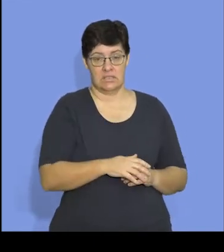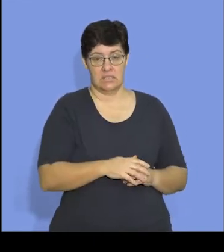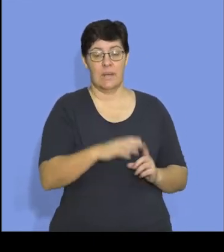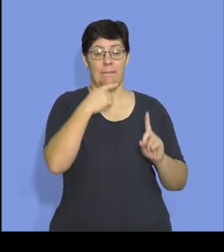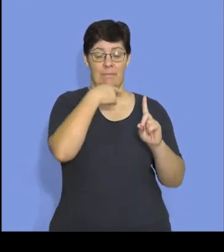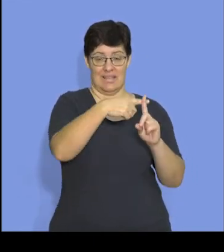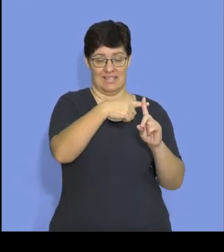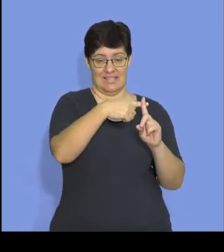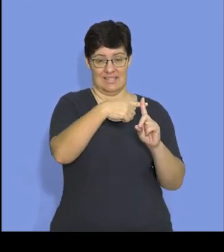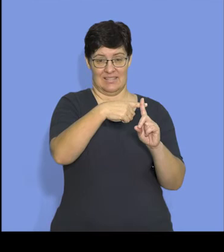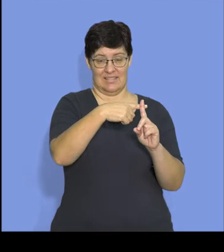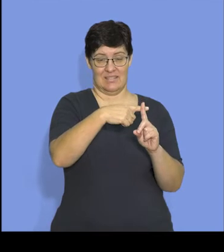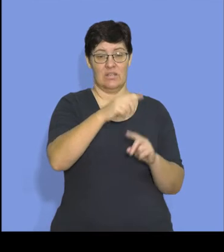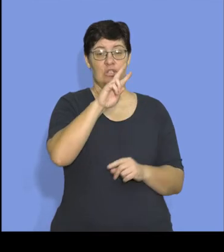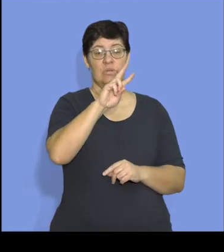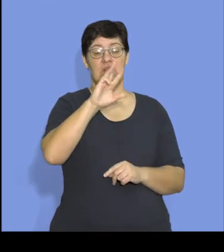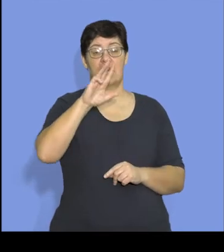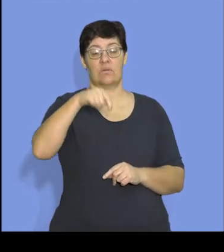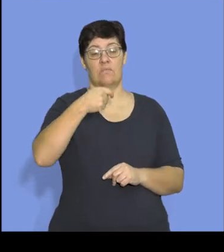plus 29,4.